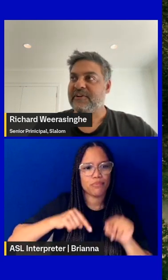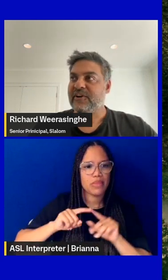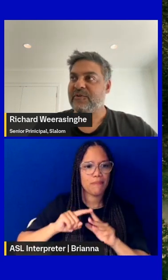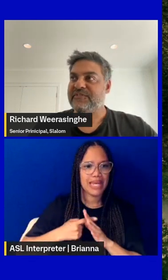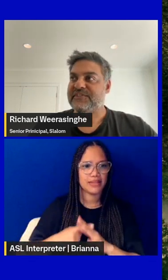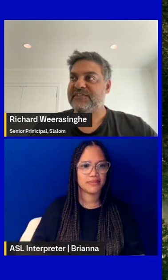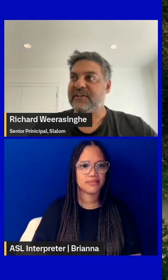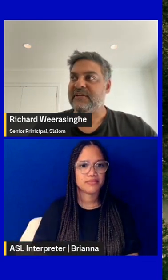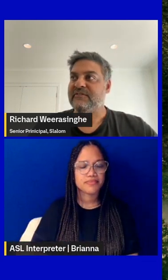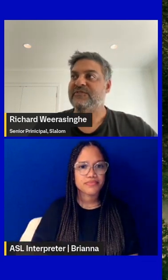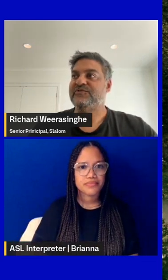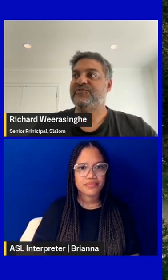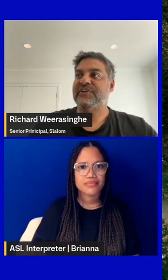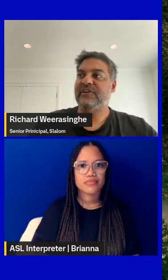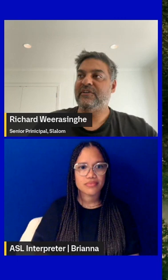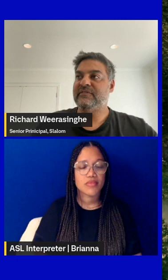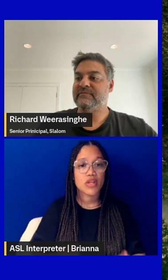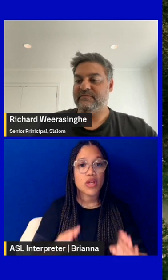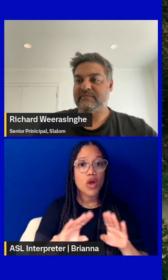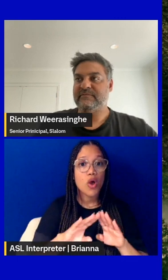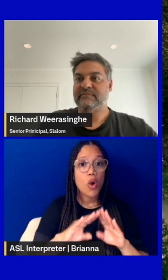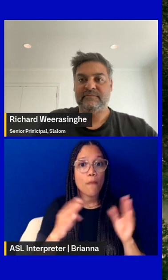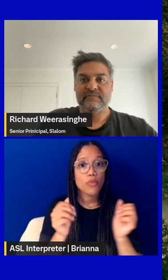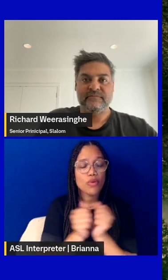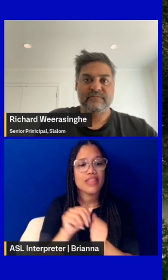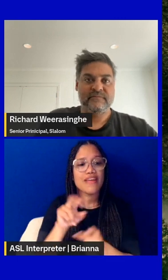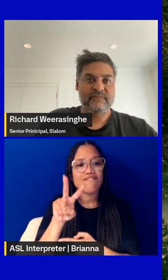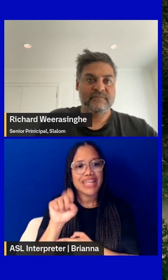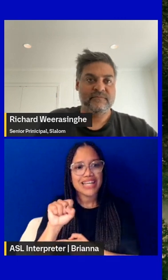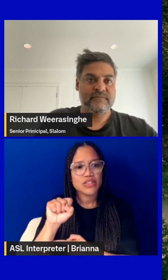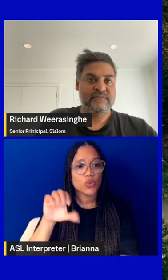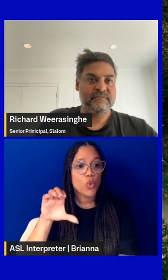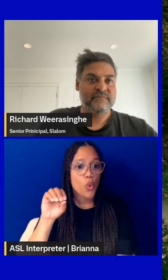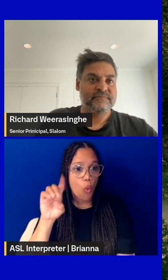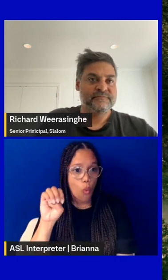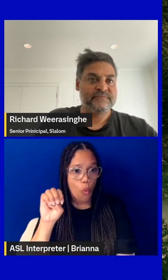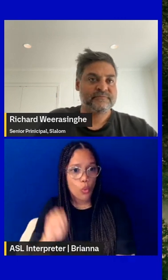I'm going to open this in Visual Studio Code.